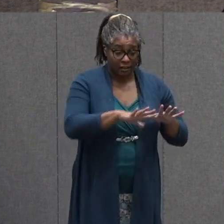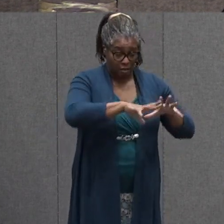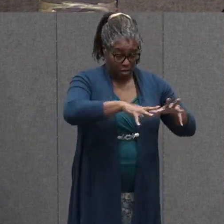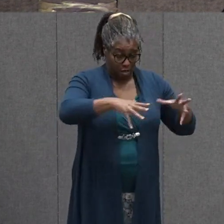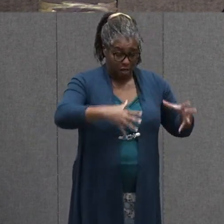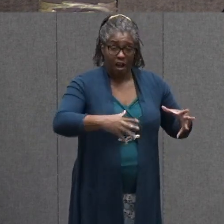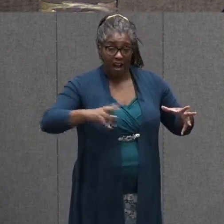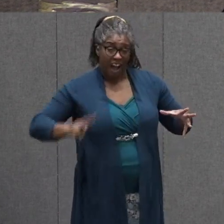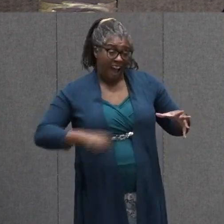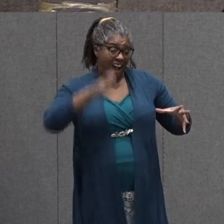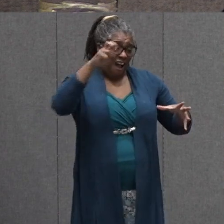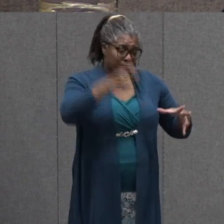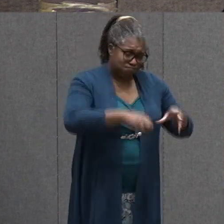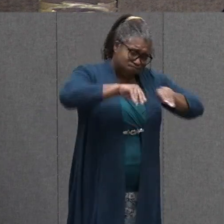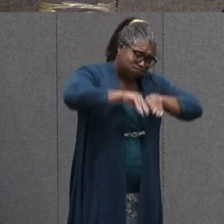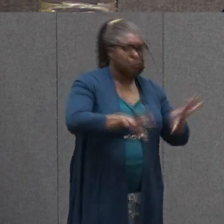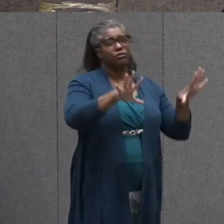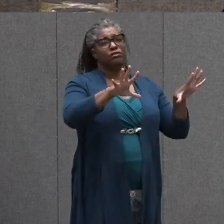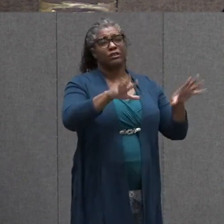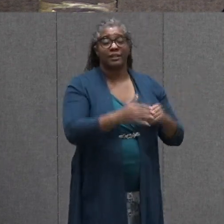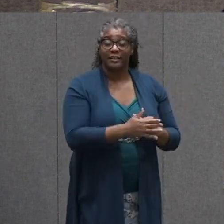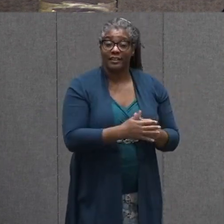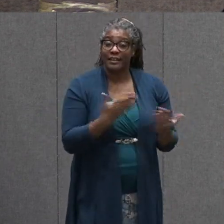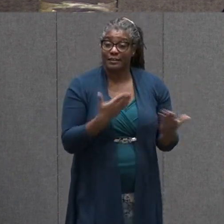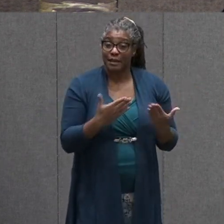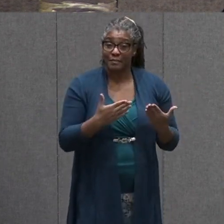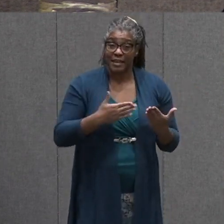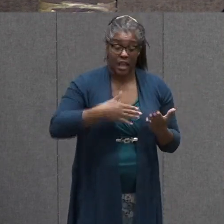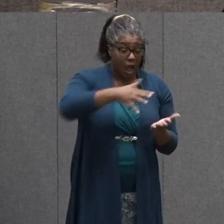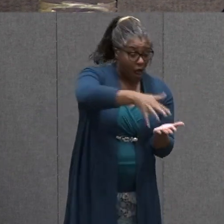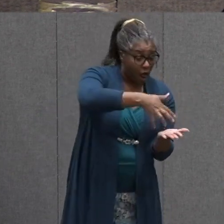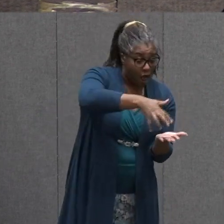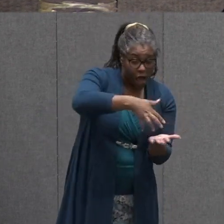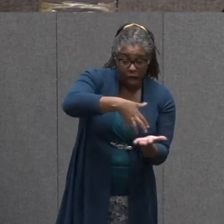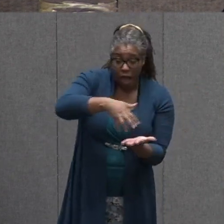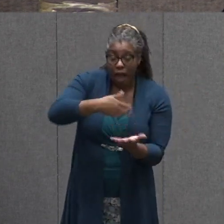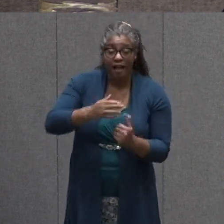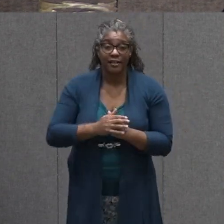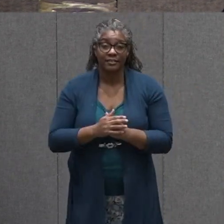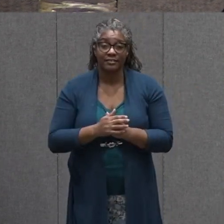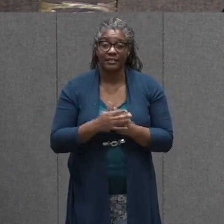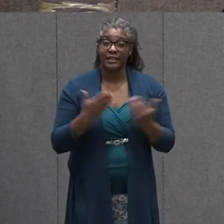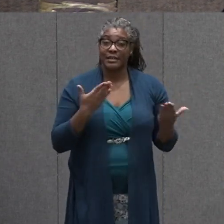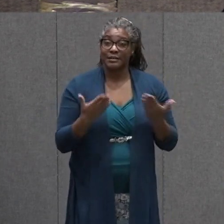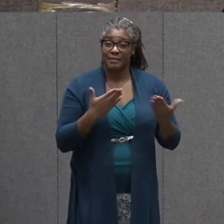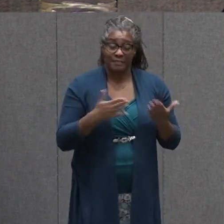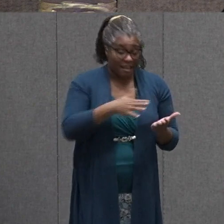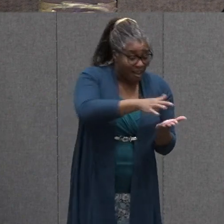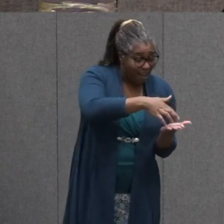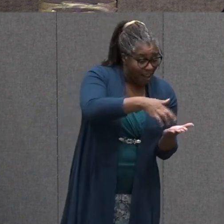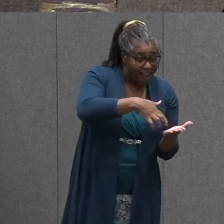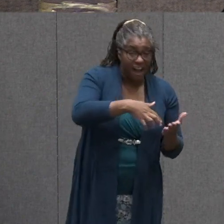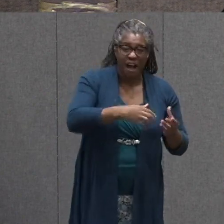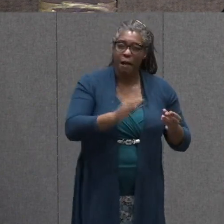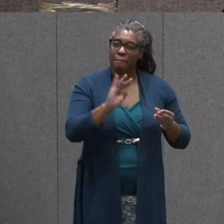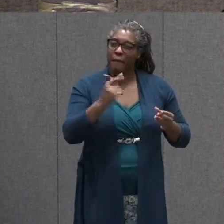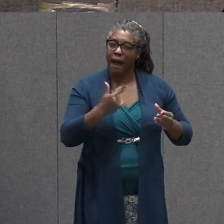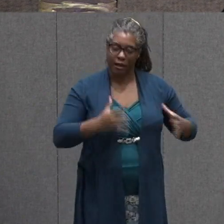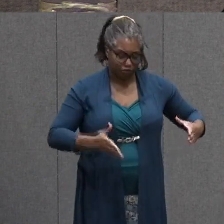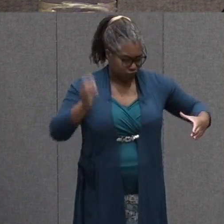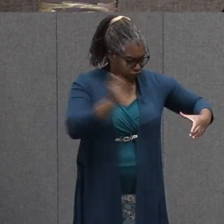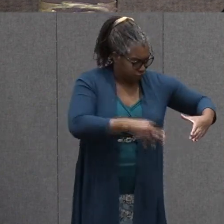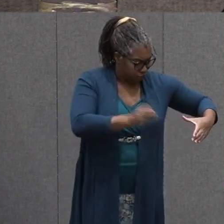going to attack, I'm going to hold it up for a moment, and you've probably seen it. It's related to our other 2 words. And I want you to go ahead and try looking